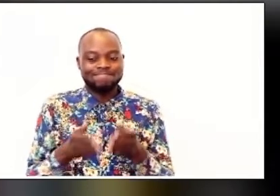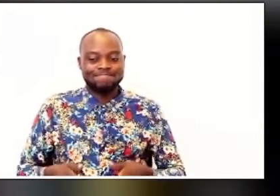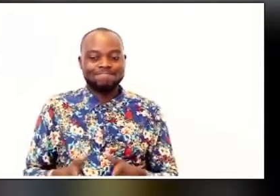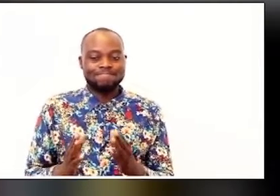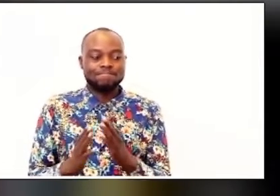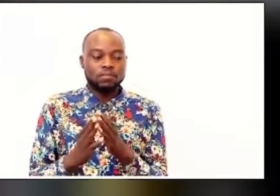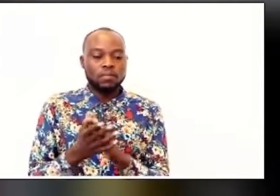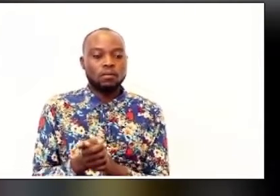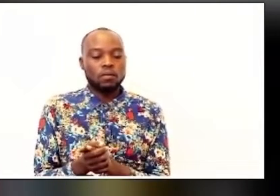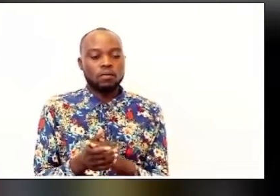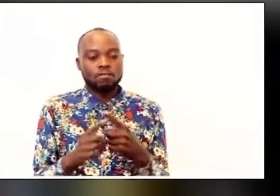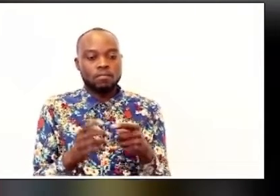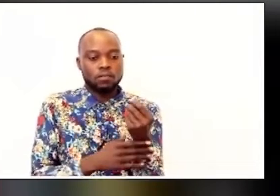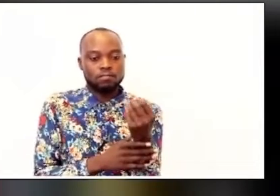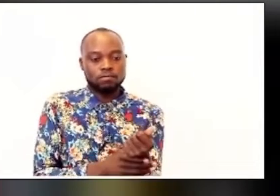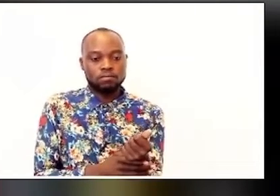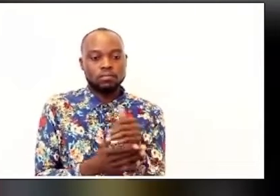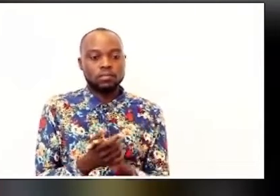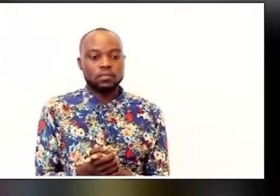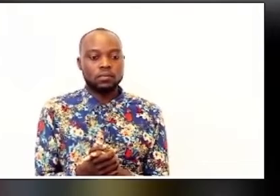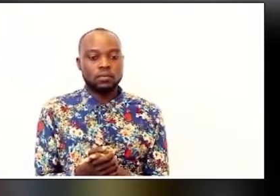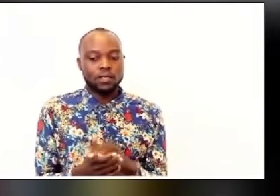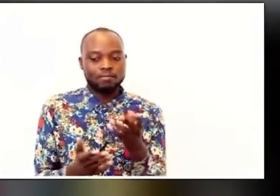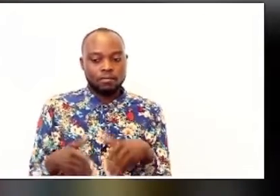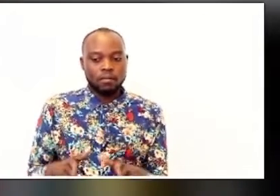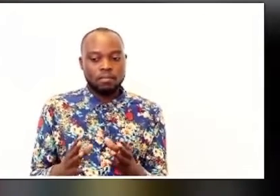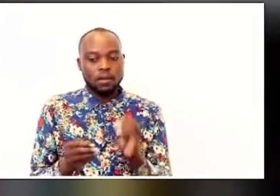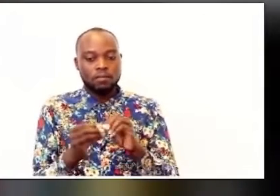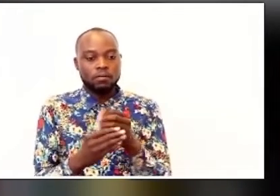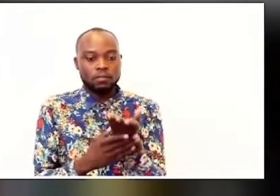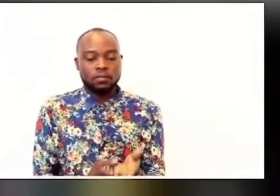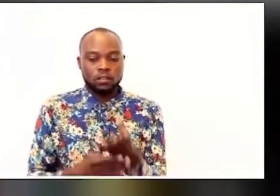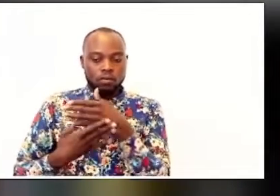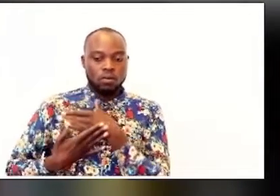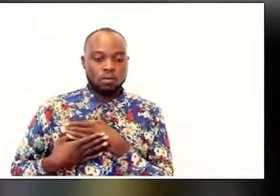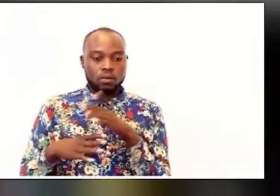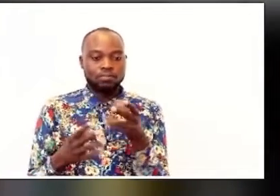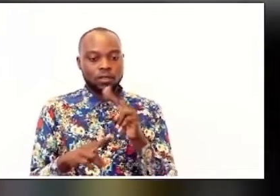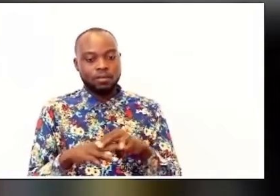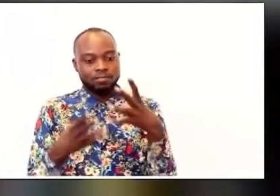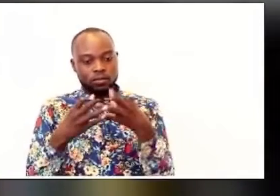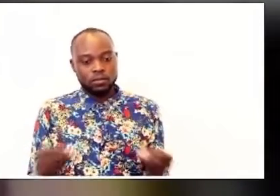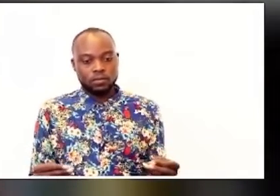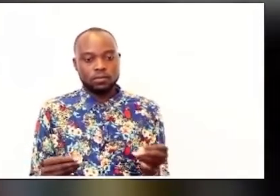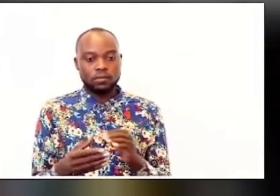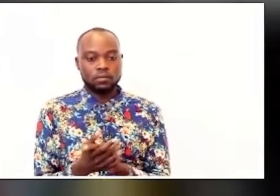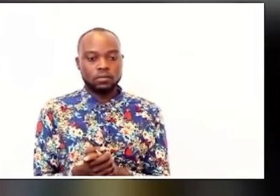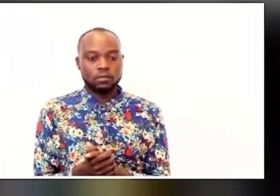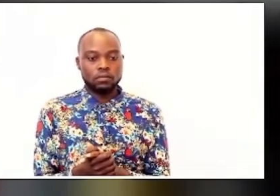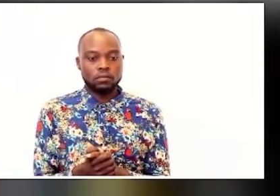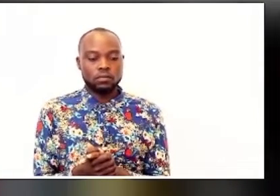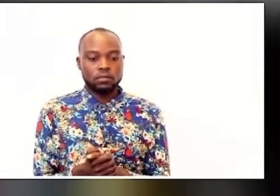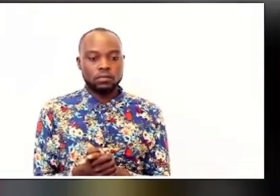currencies. And so this external debt, accumulation is believed to be a solution when it's actually a